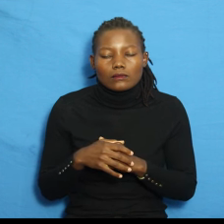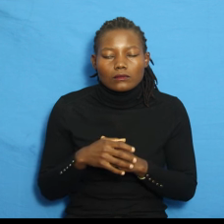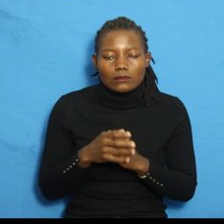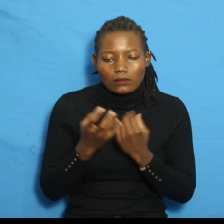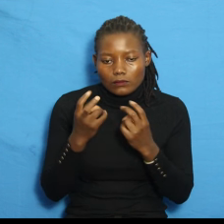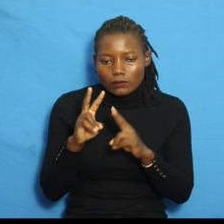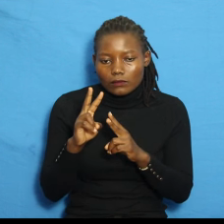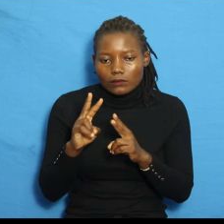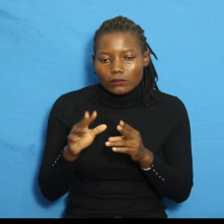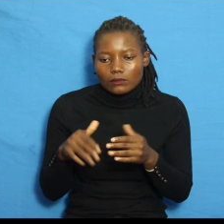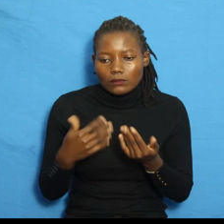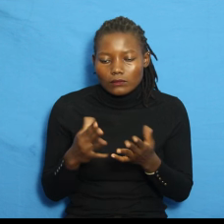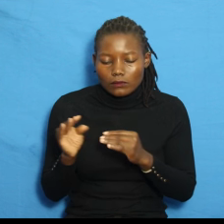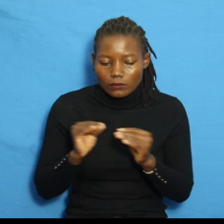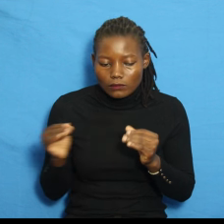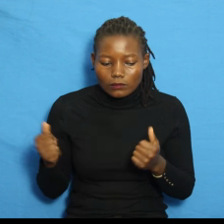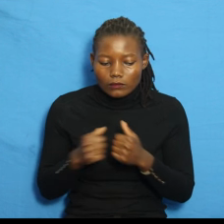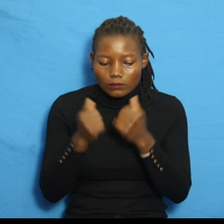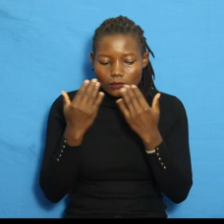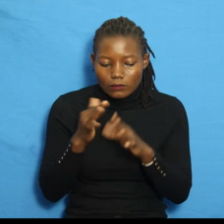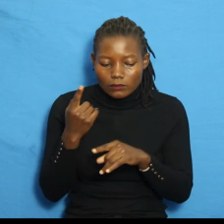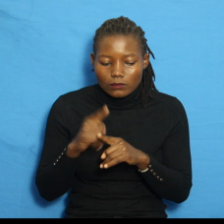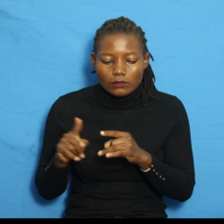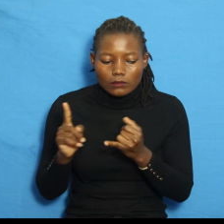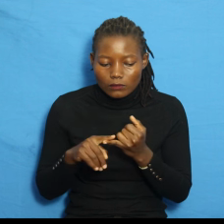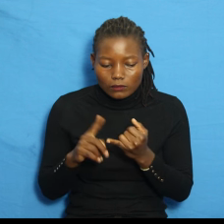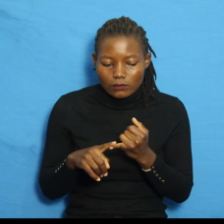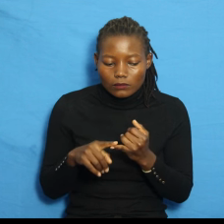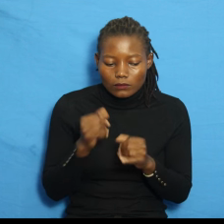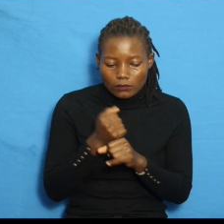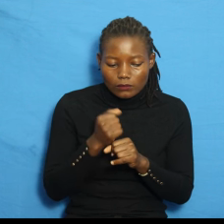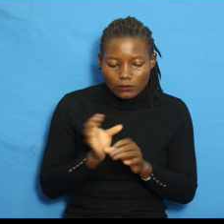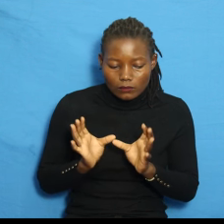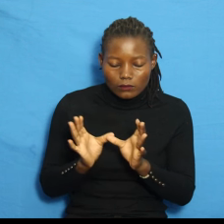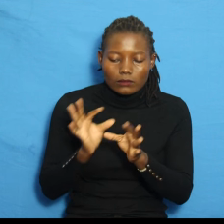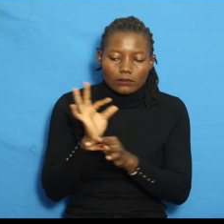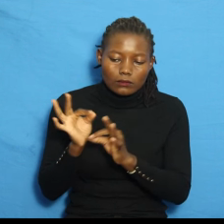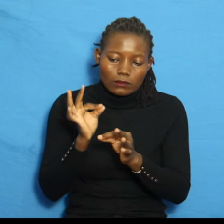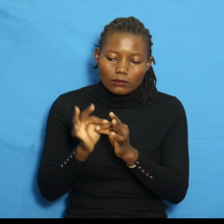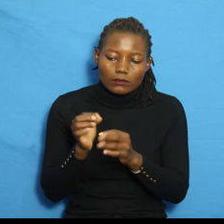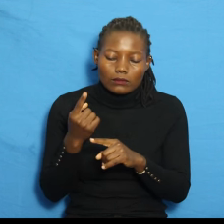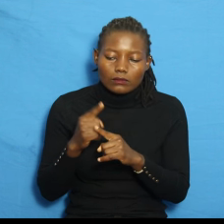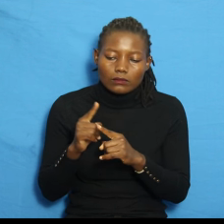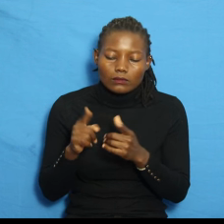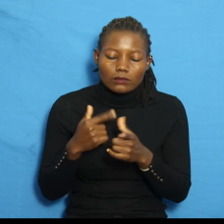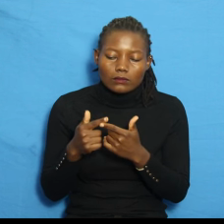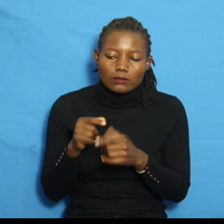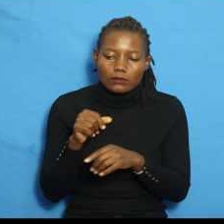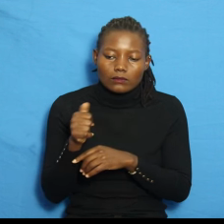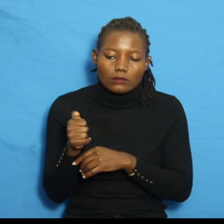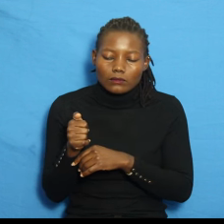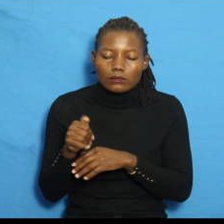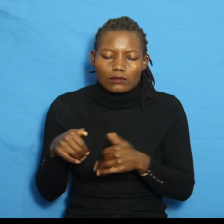that movement has occurred. But kinetics deals with the actual forces, and then kinematics deals with how do you look